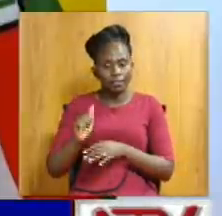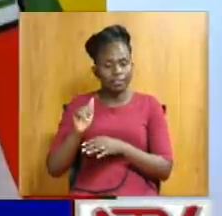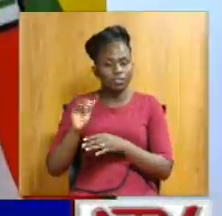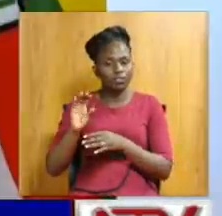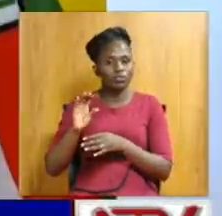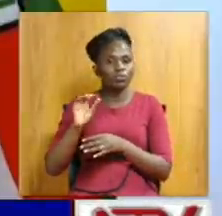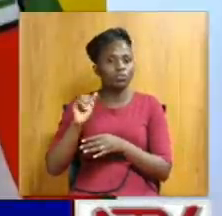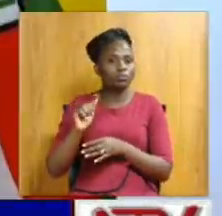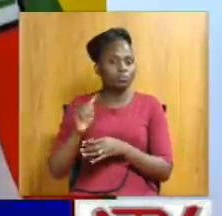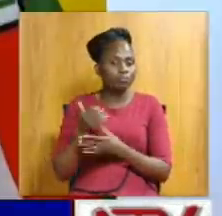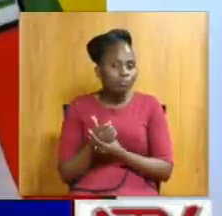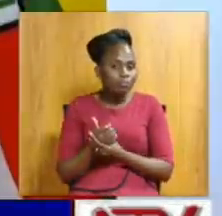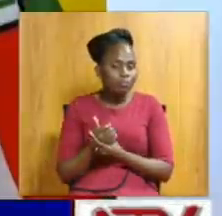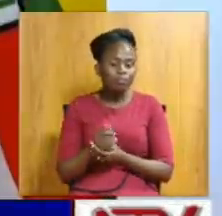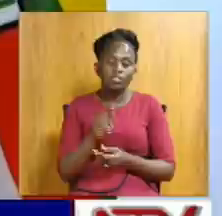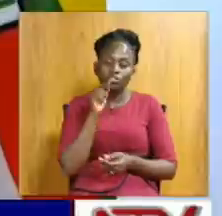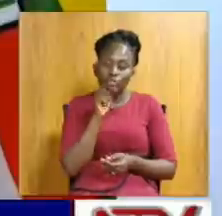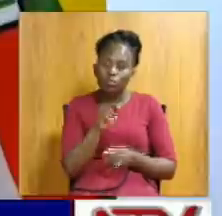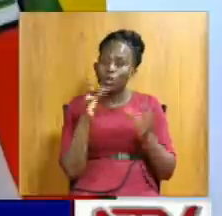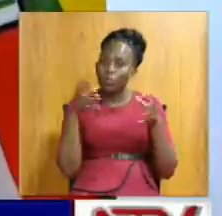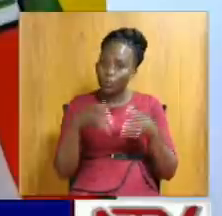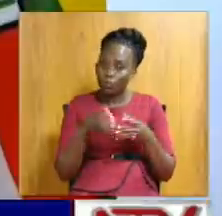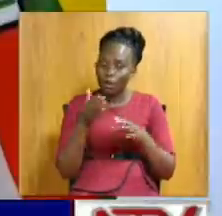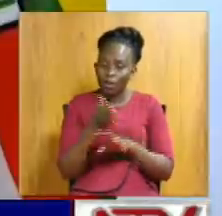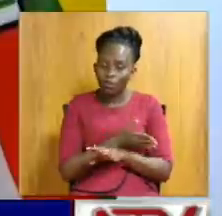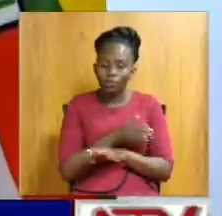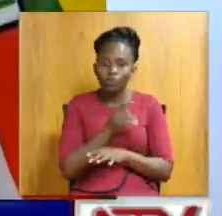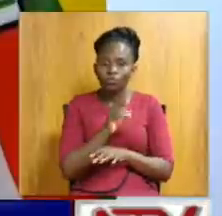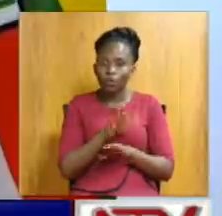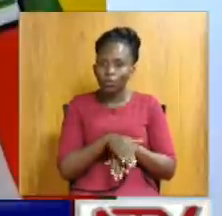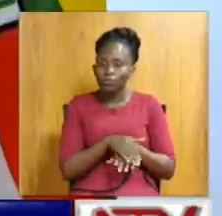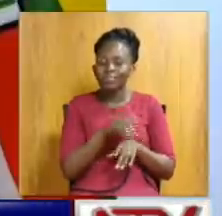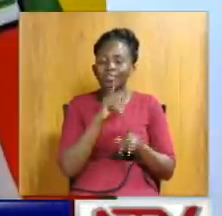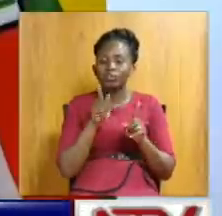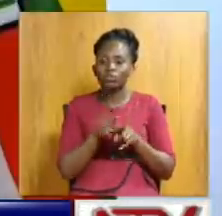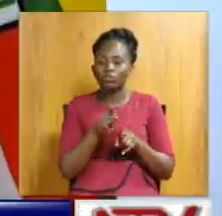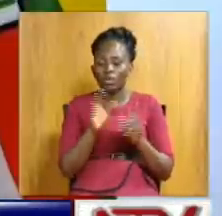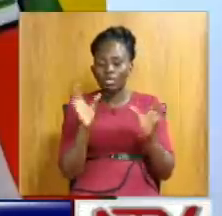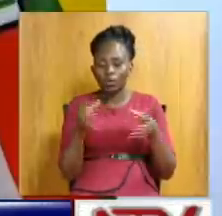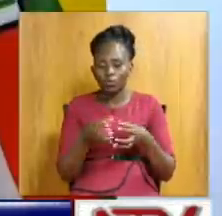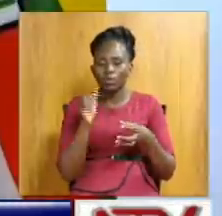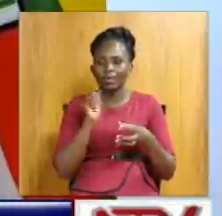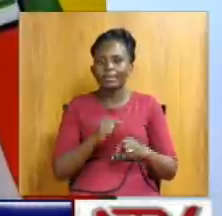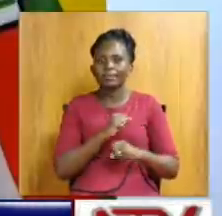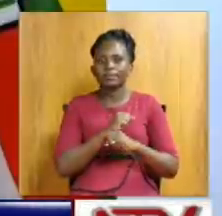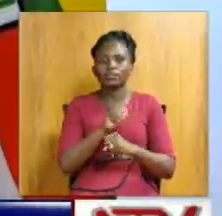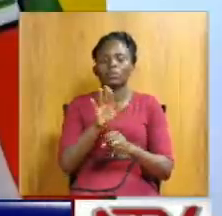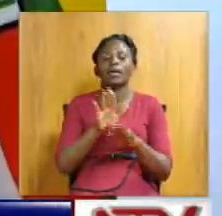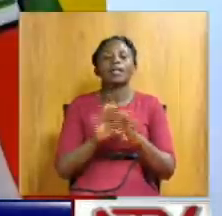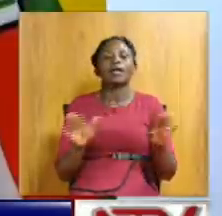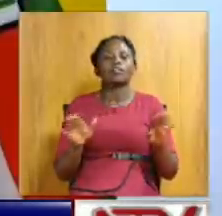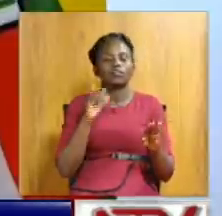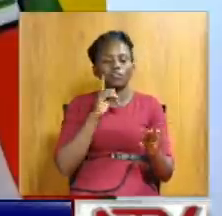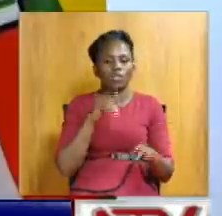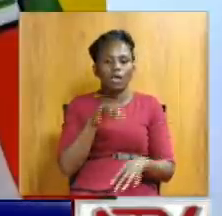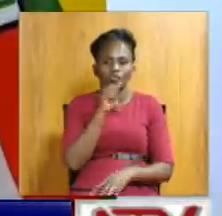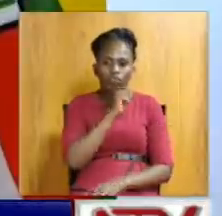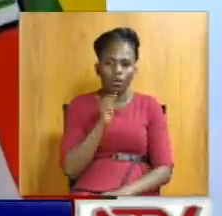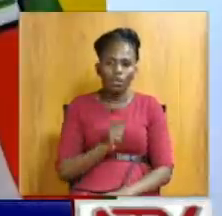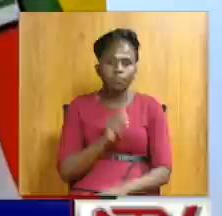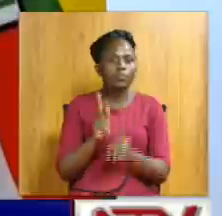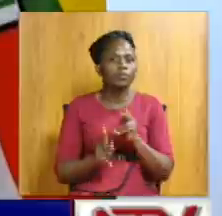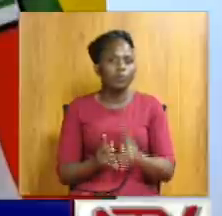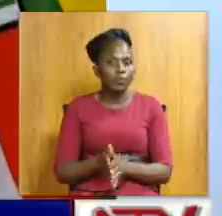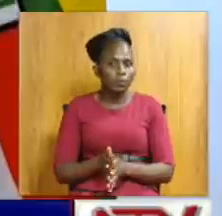and shown those groups how the people they call Bakafiri can defend the land of their ancestors,